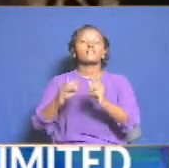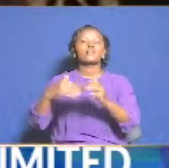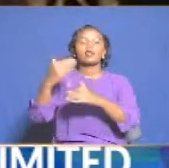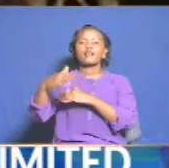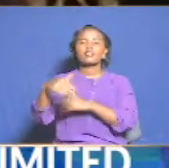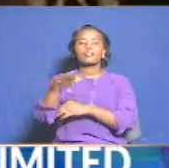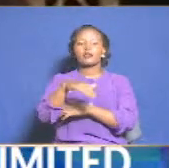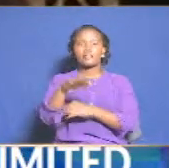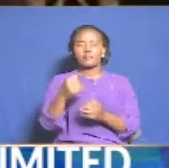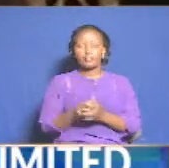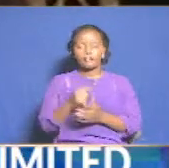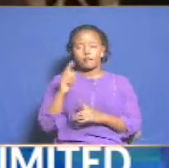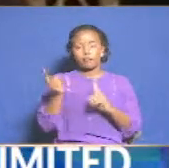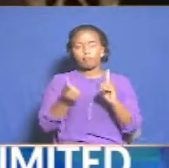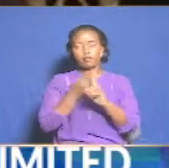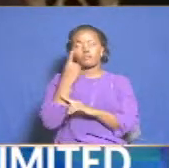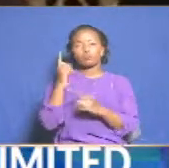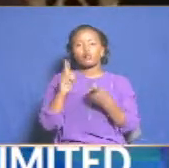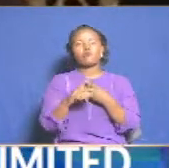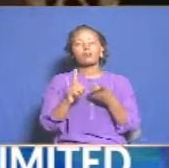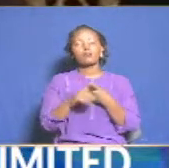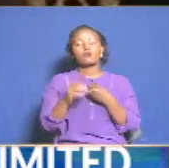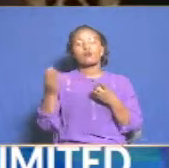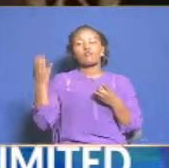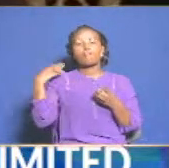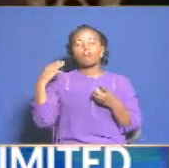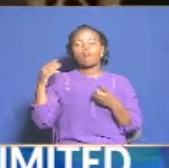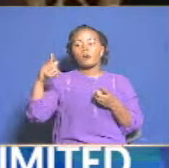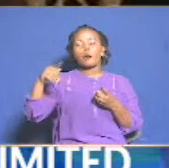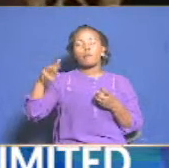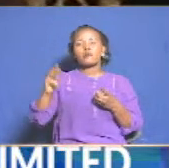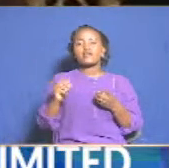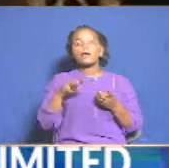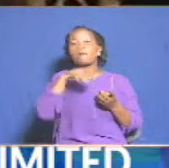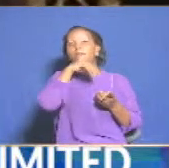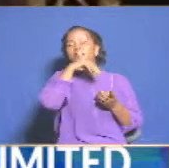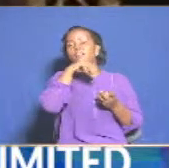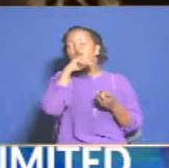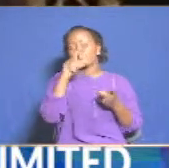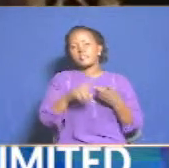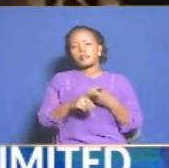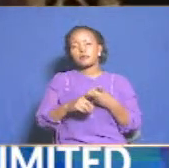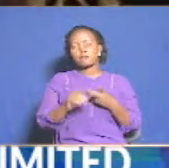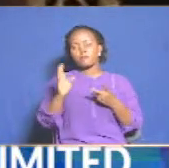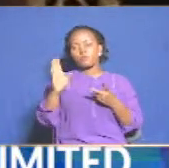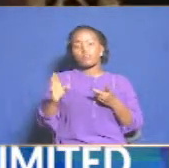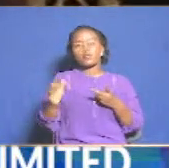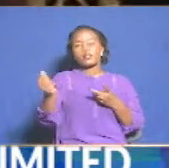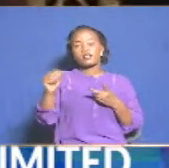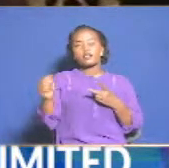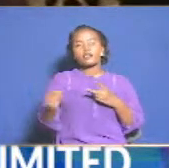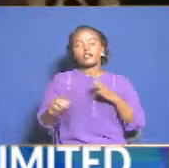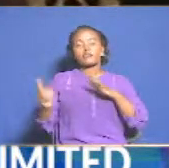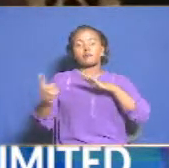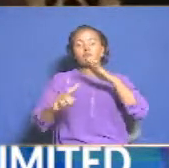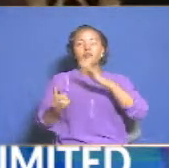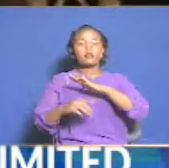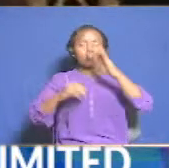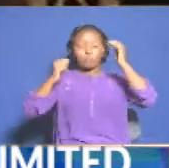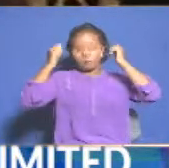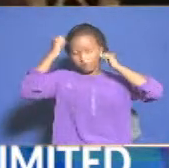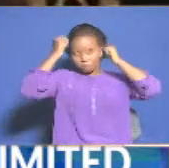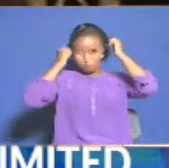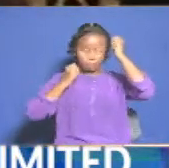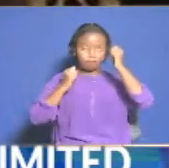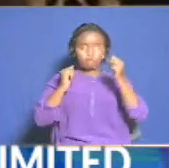The first one will be the Right Honorable, our former Prime Minister, the Cabinet Secretary, Ministry of Defense, the